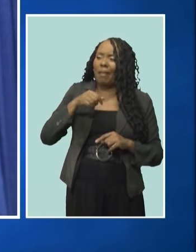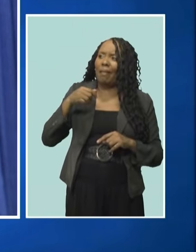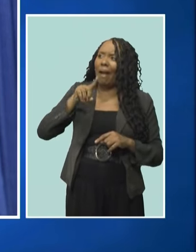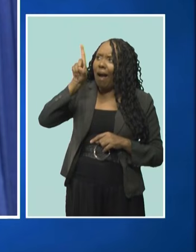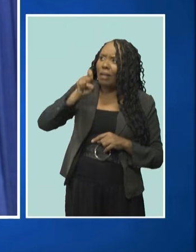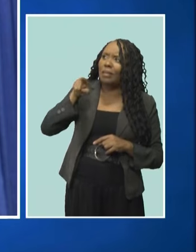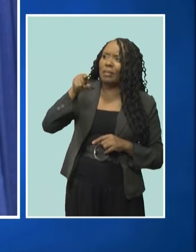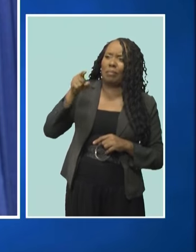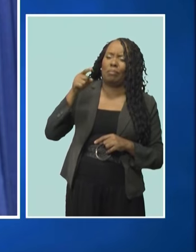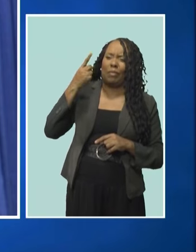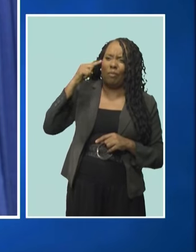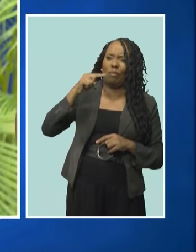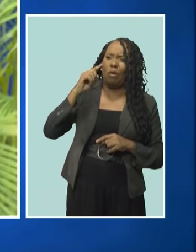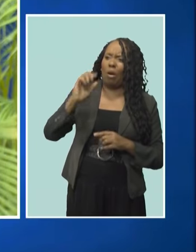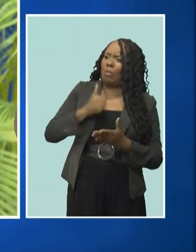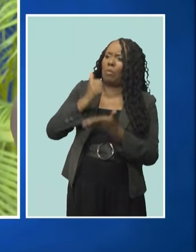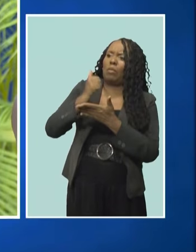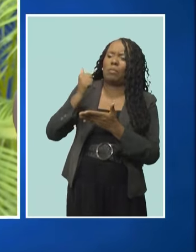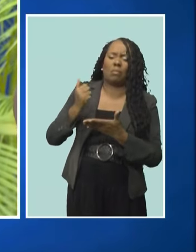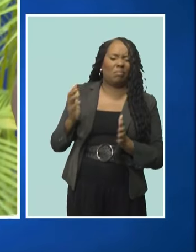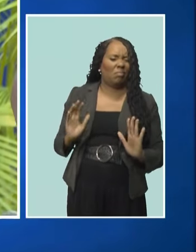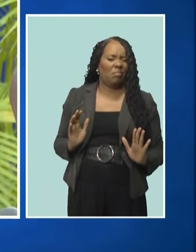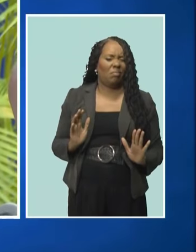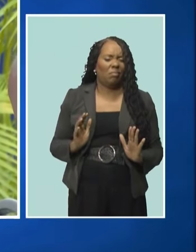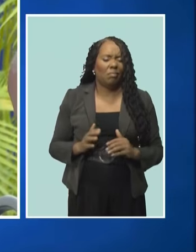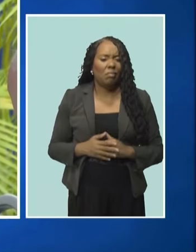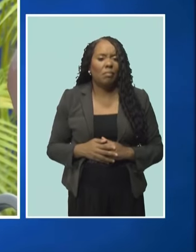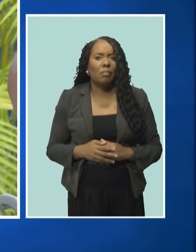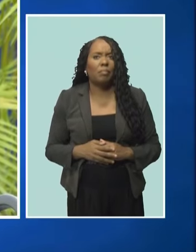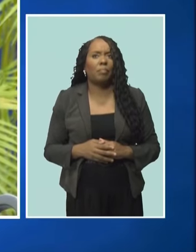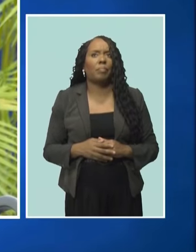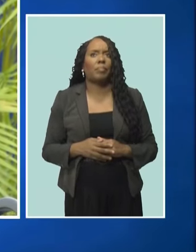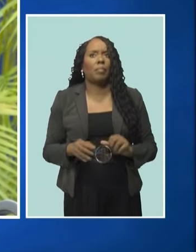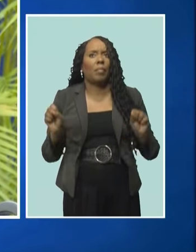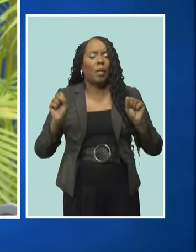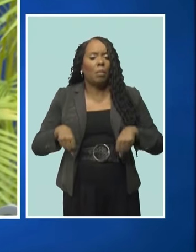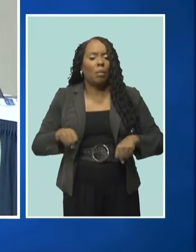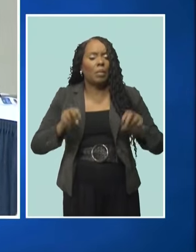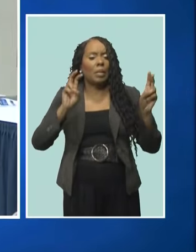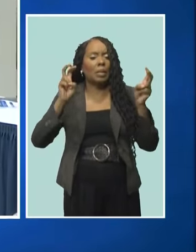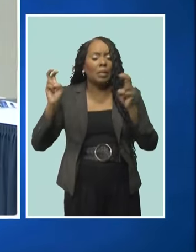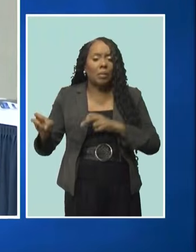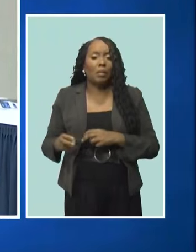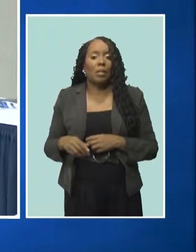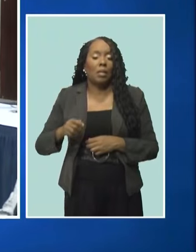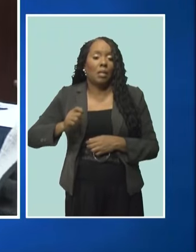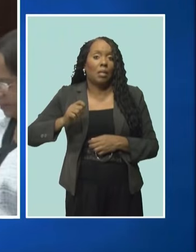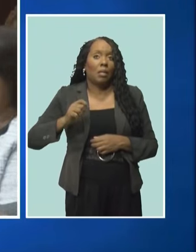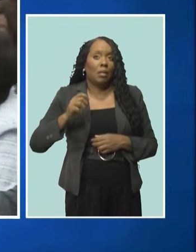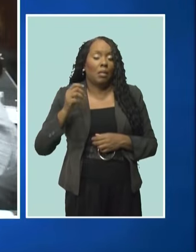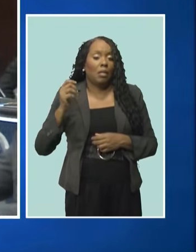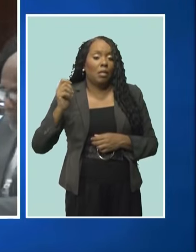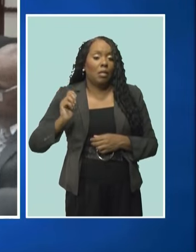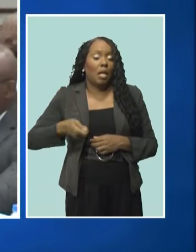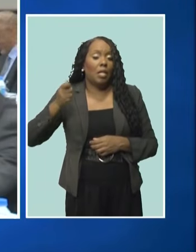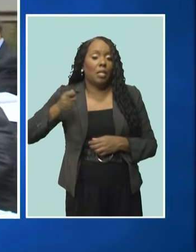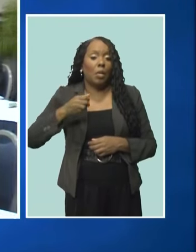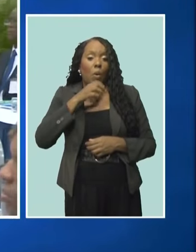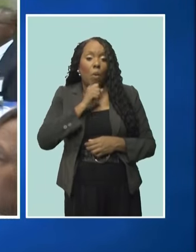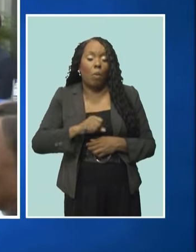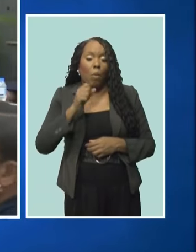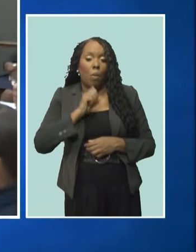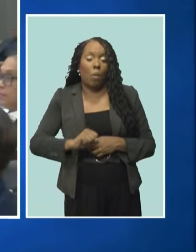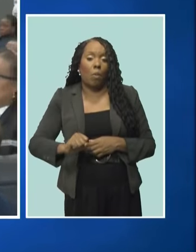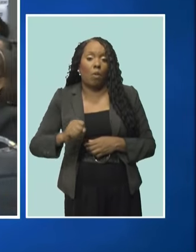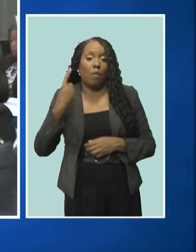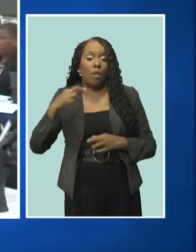approval for my flights. He also noted potential issues with judges having reached the age of retirement needing to